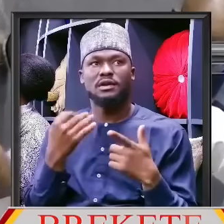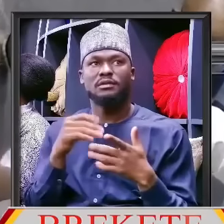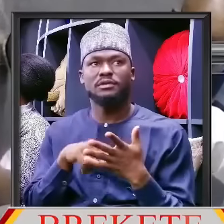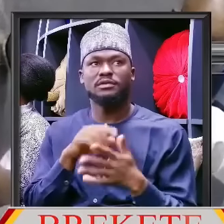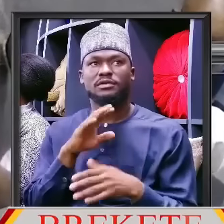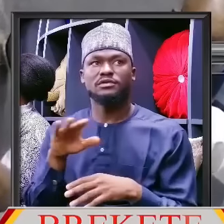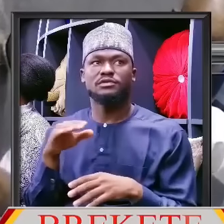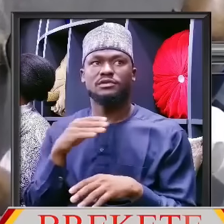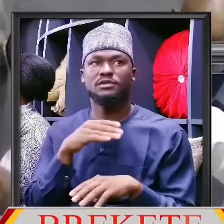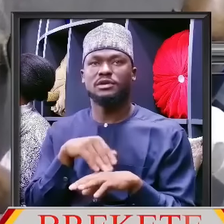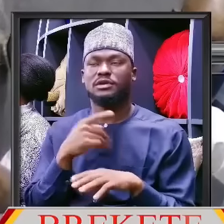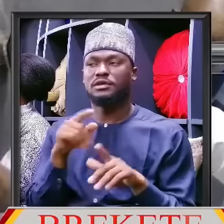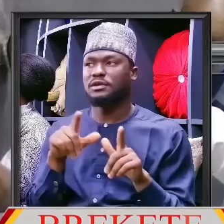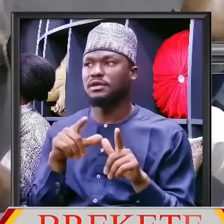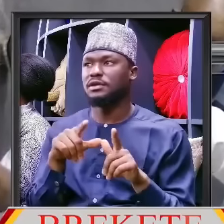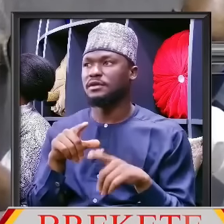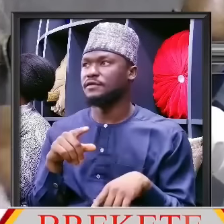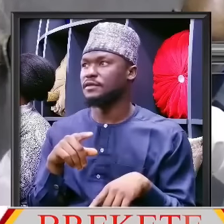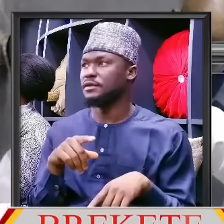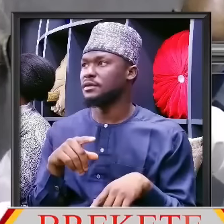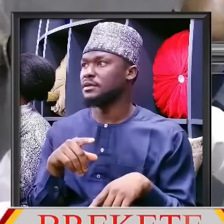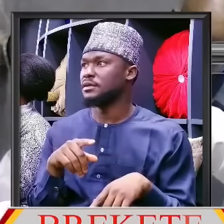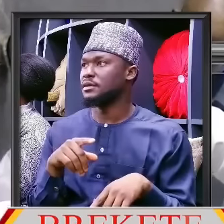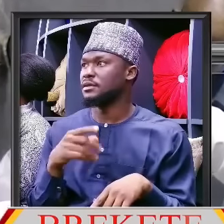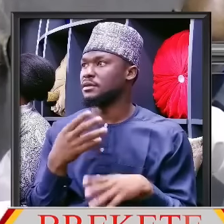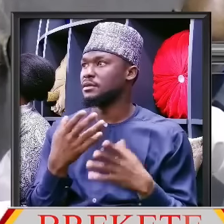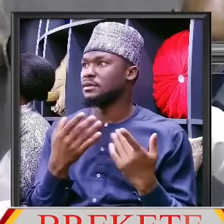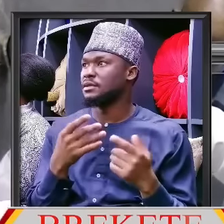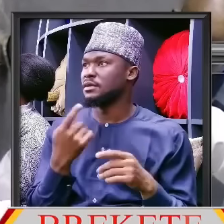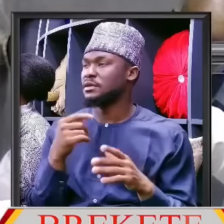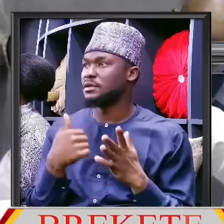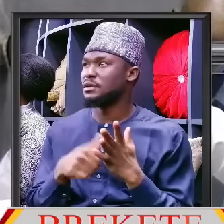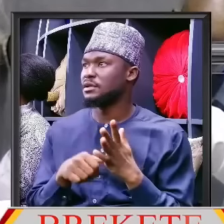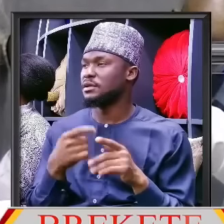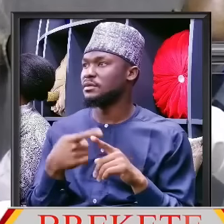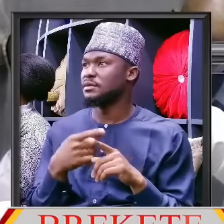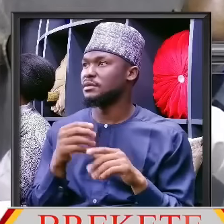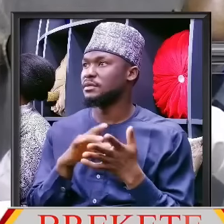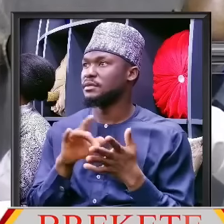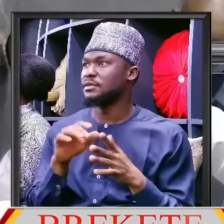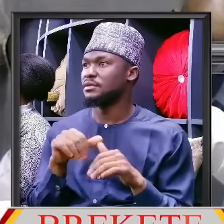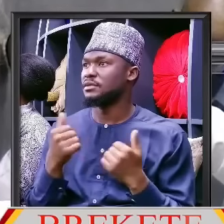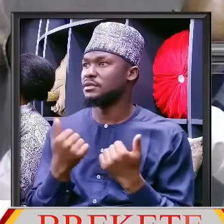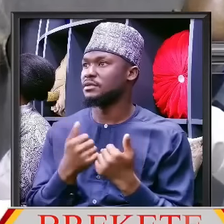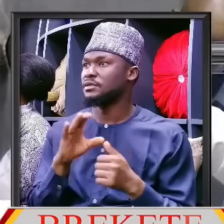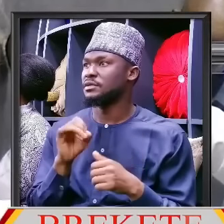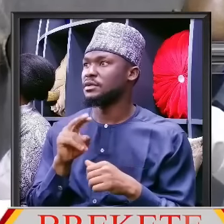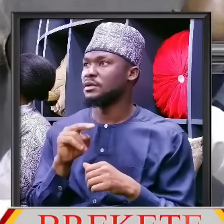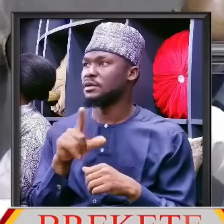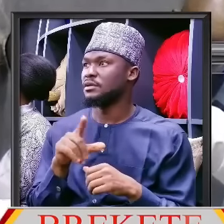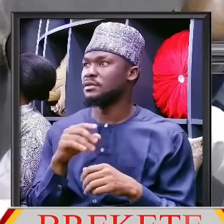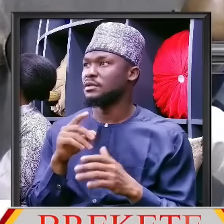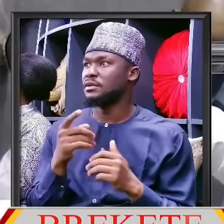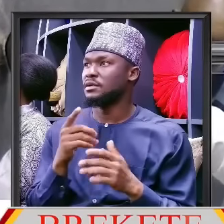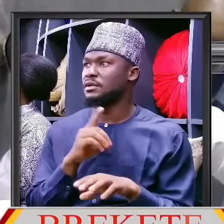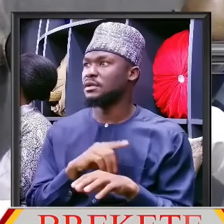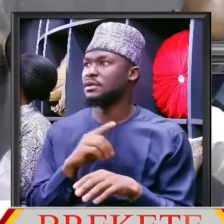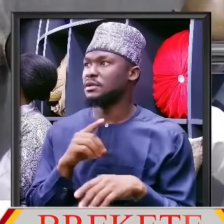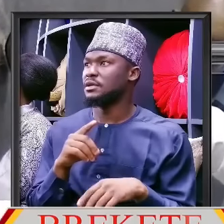these children at the level. President, I will beg to interrupt. The letter from the Medical and Dental Council is dated